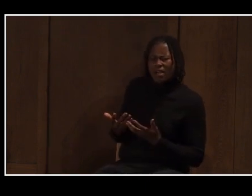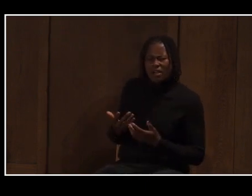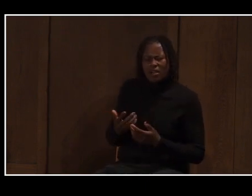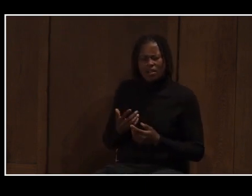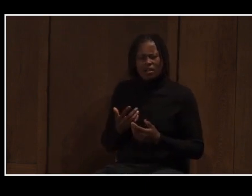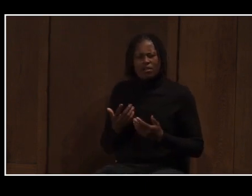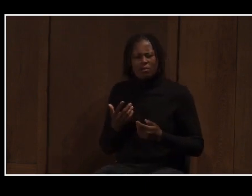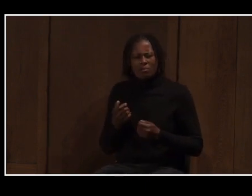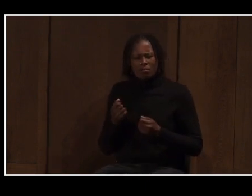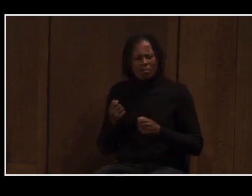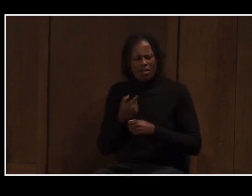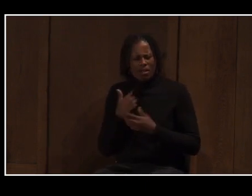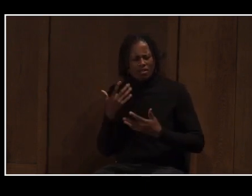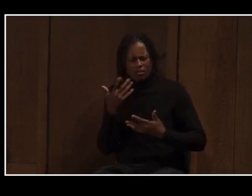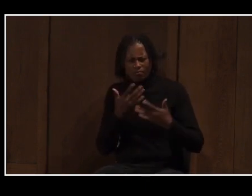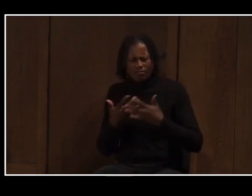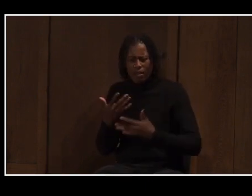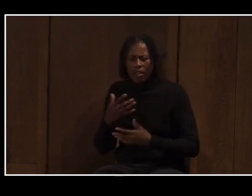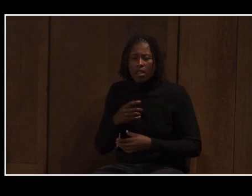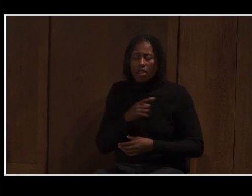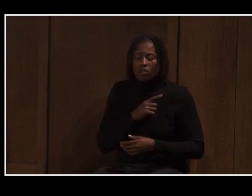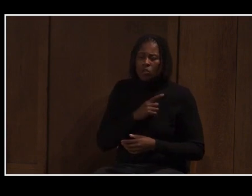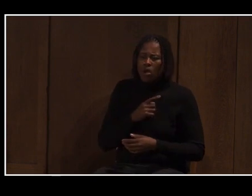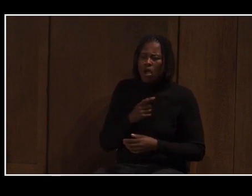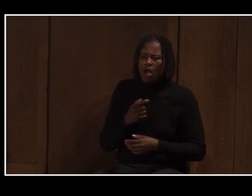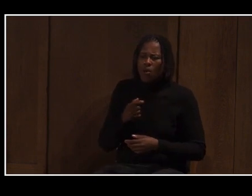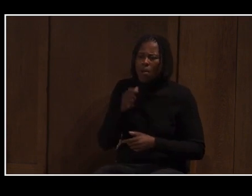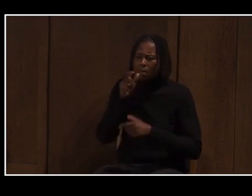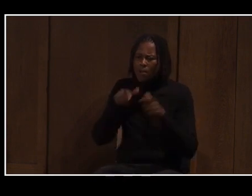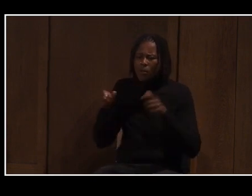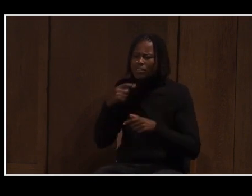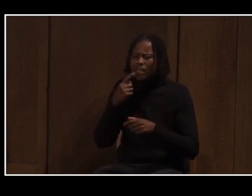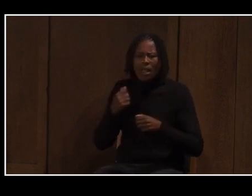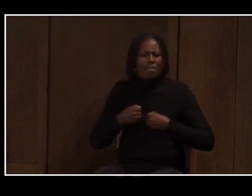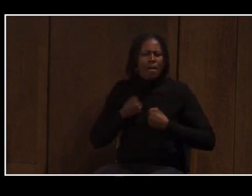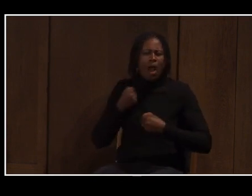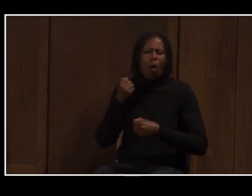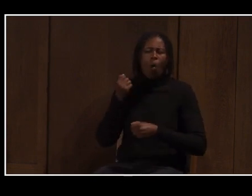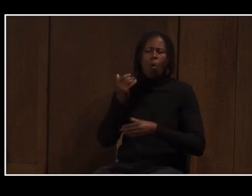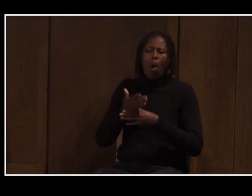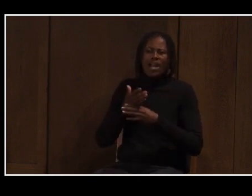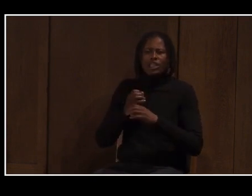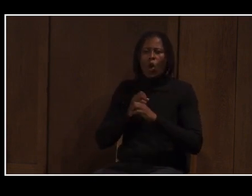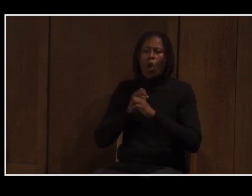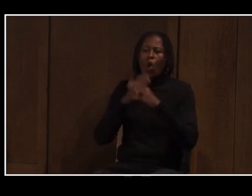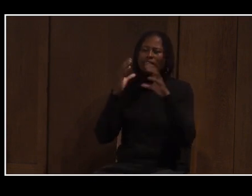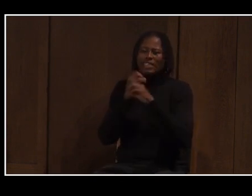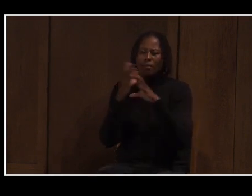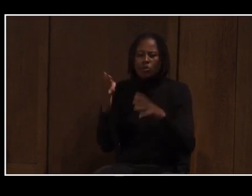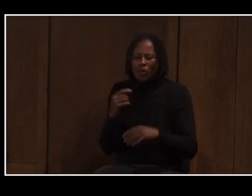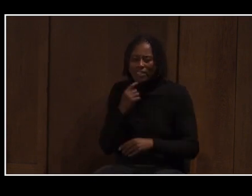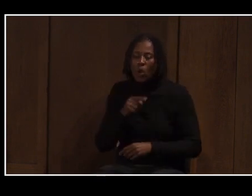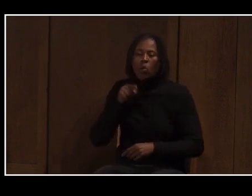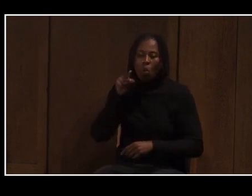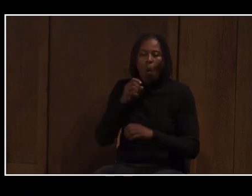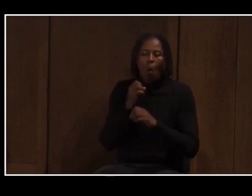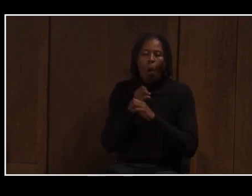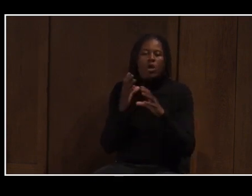That's why I take the piss when they say my work's conceptual. I'm like, you're fucking conceptual. Like, you know?